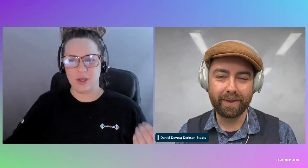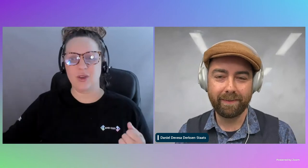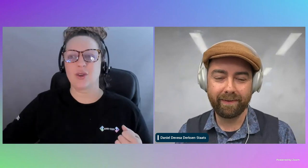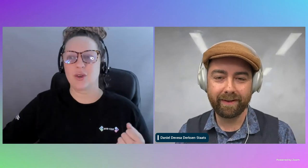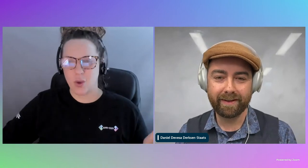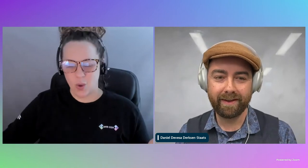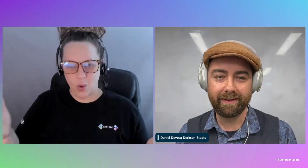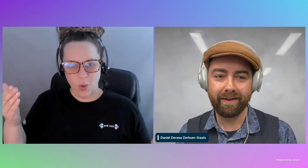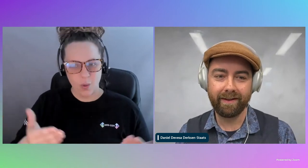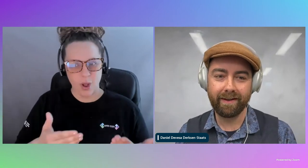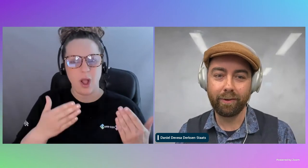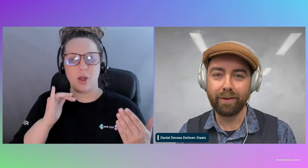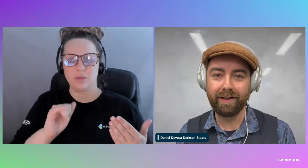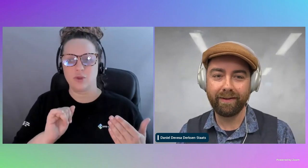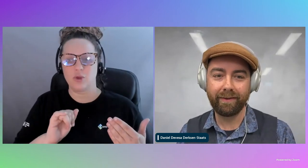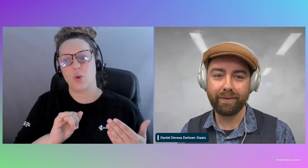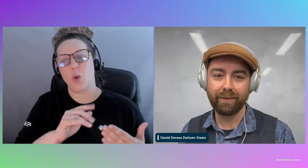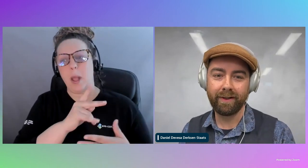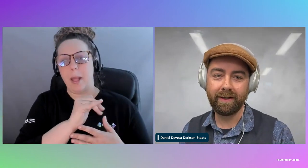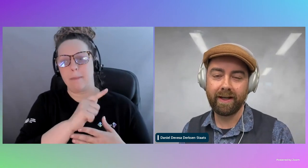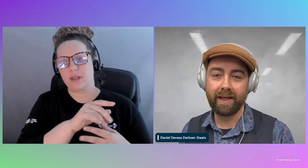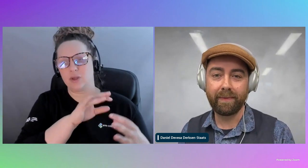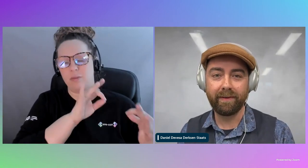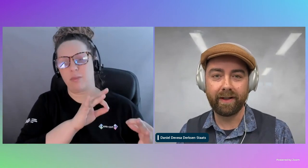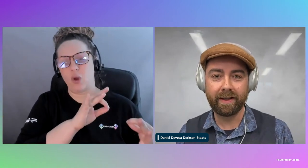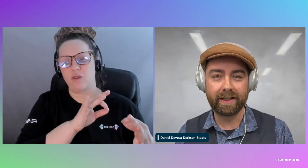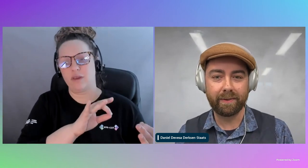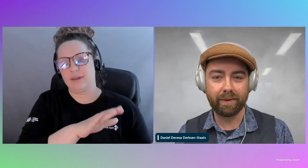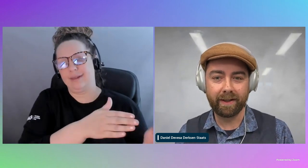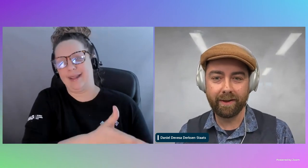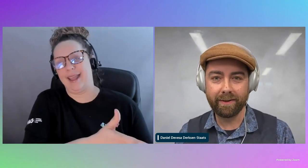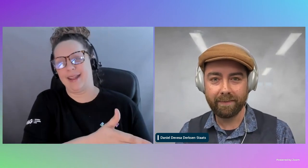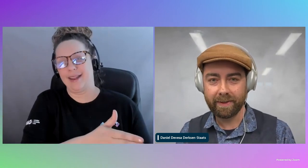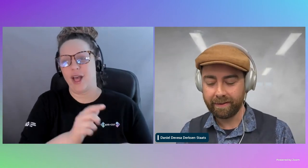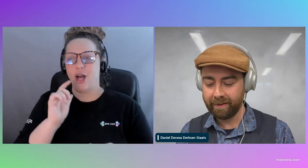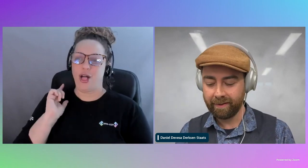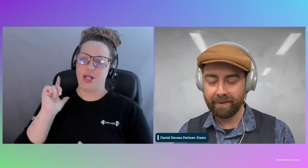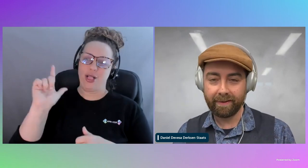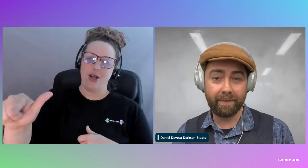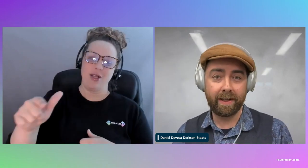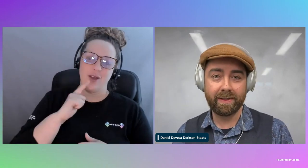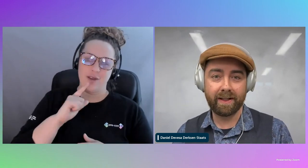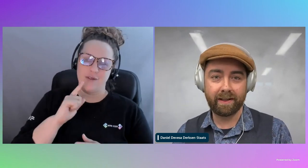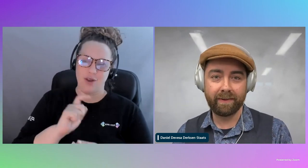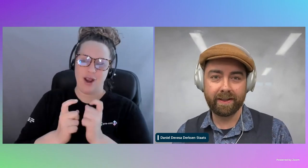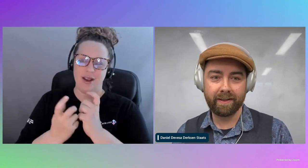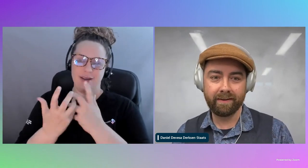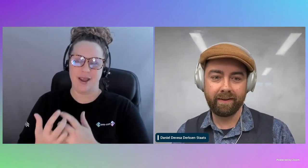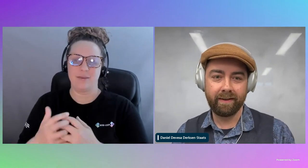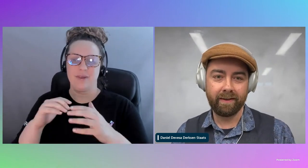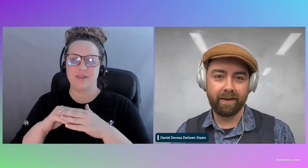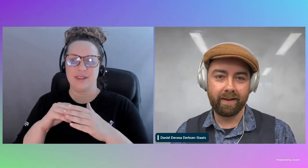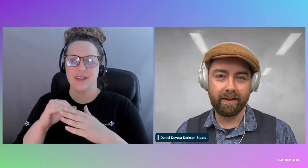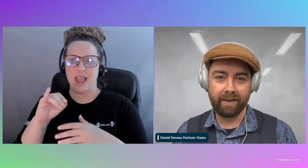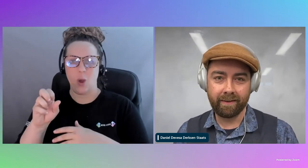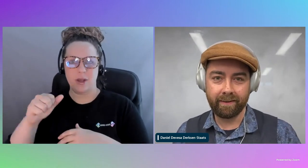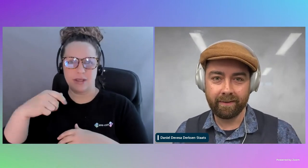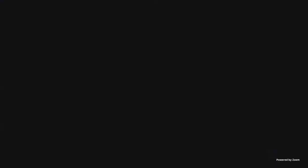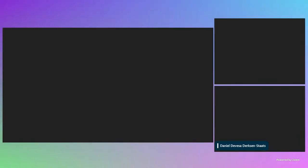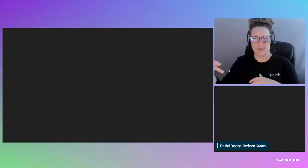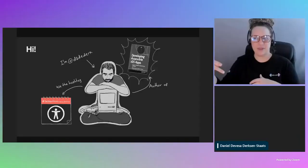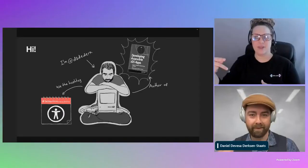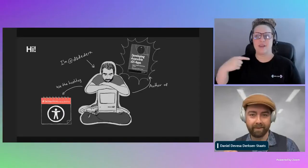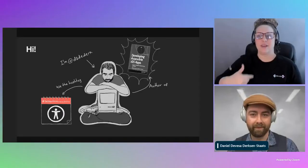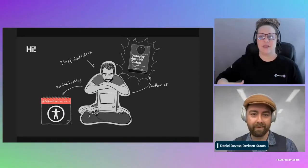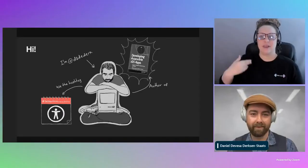Welcome to Pixel Perfect is Dead. Long live to adaptive and accessible iOS apps. Yeah, my name is Dani Devesa,